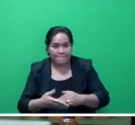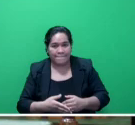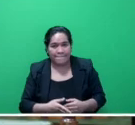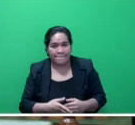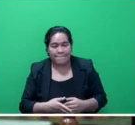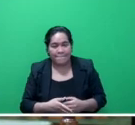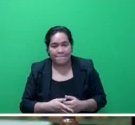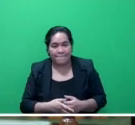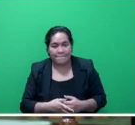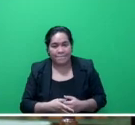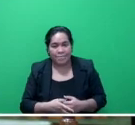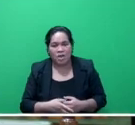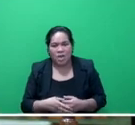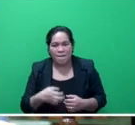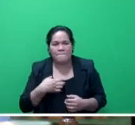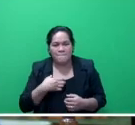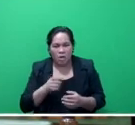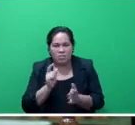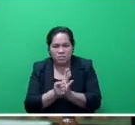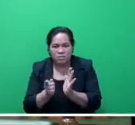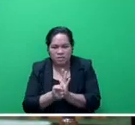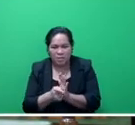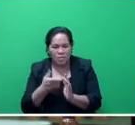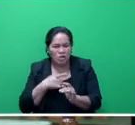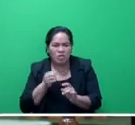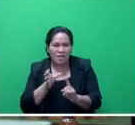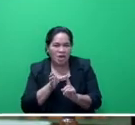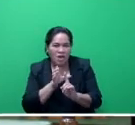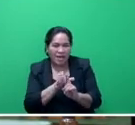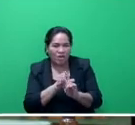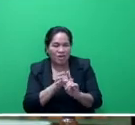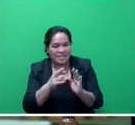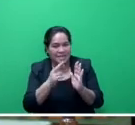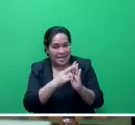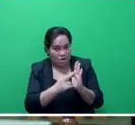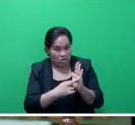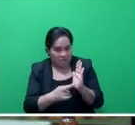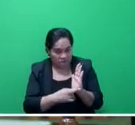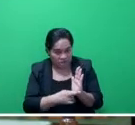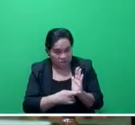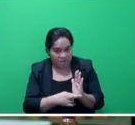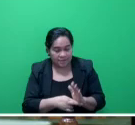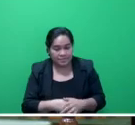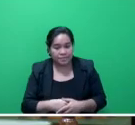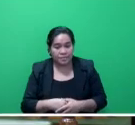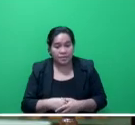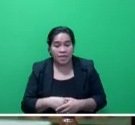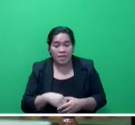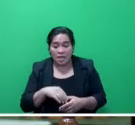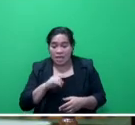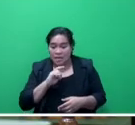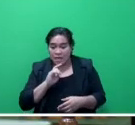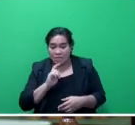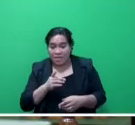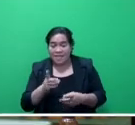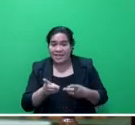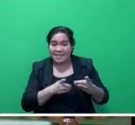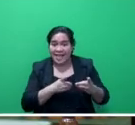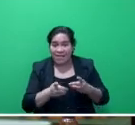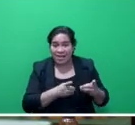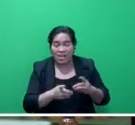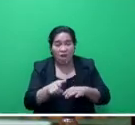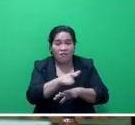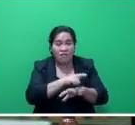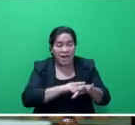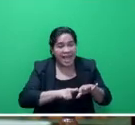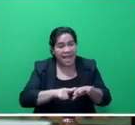effect further efficiencies under the quarantine regulations. Mr. Speaker, sir, to obtain the written consent of Director of Lands or TLTB takes